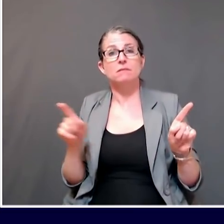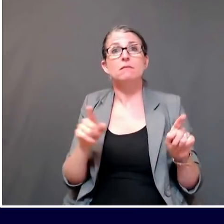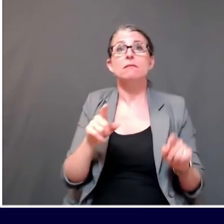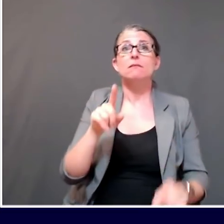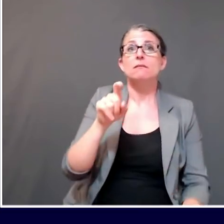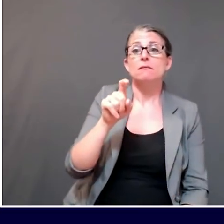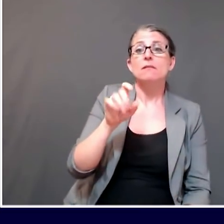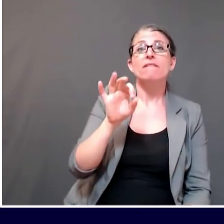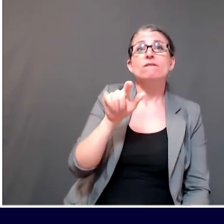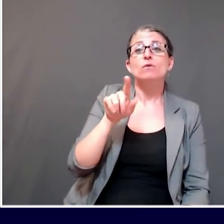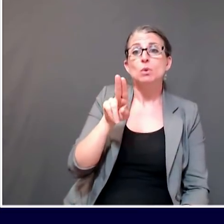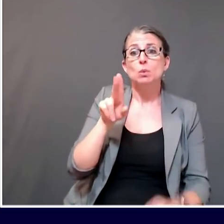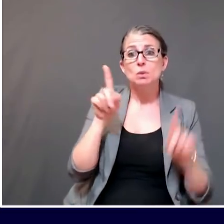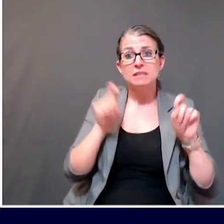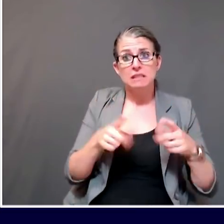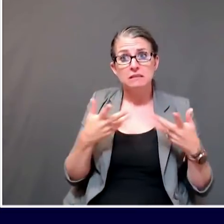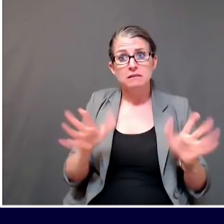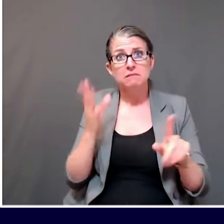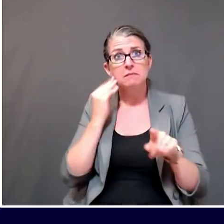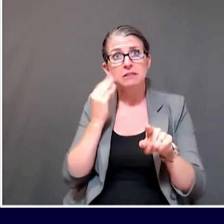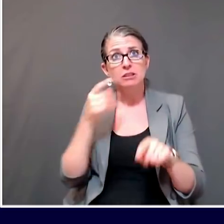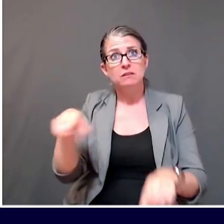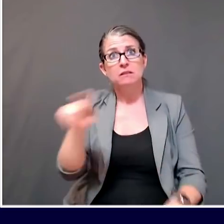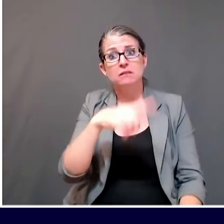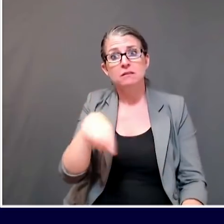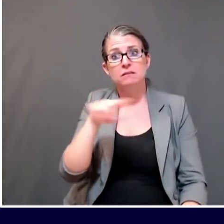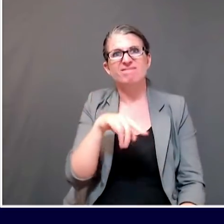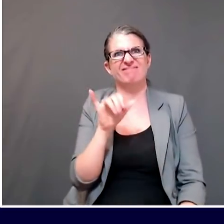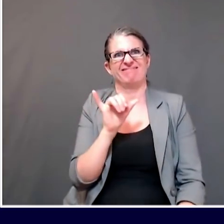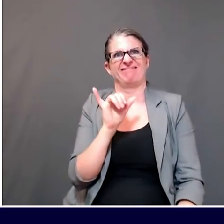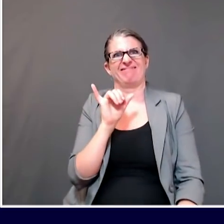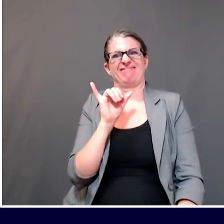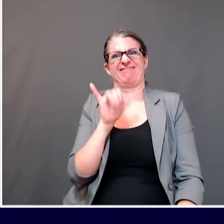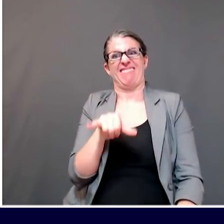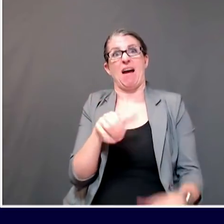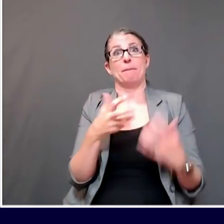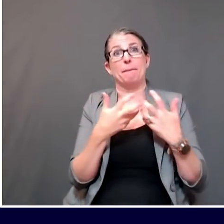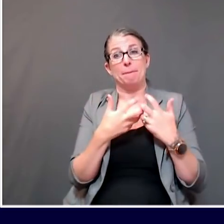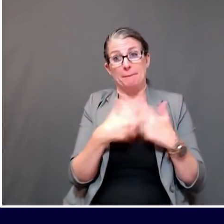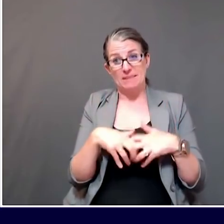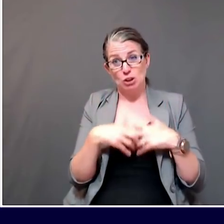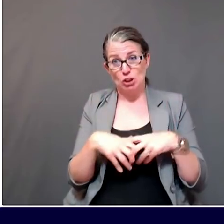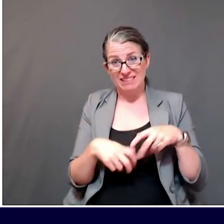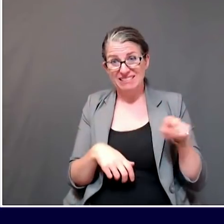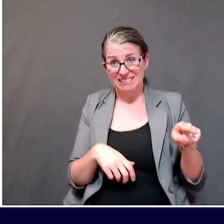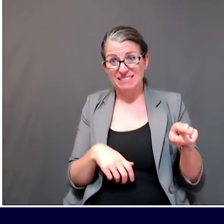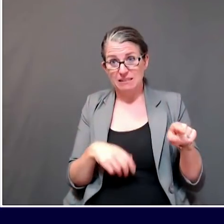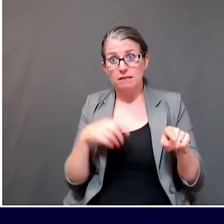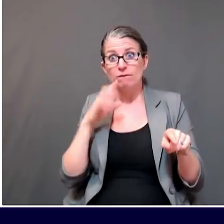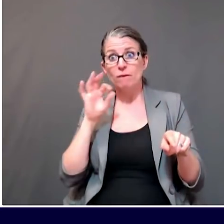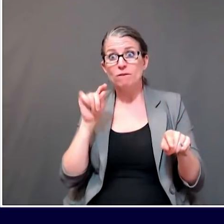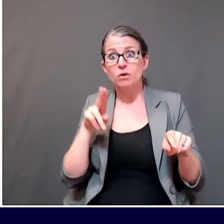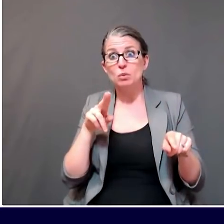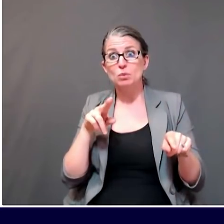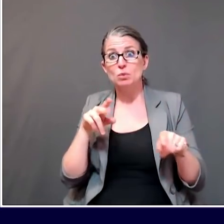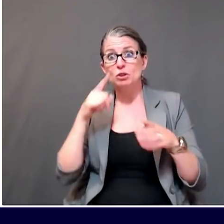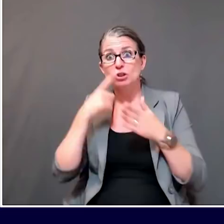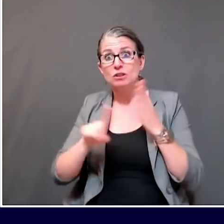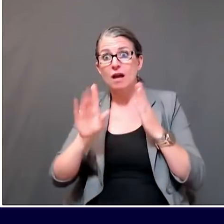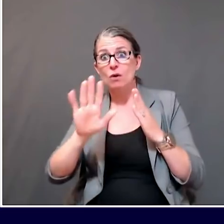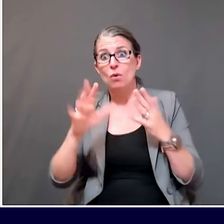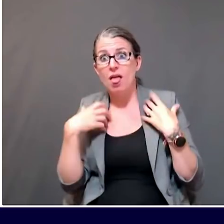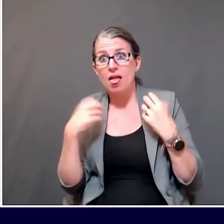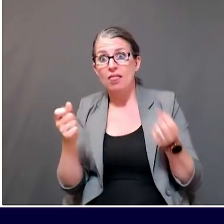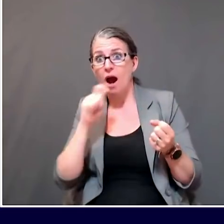test, those are often done by this antigen variety. It's a common way of doing testing for viral diseases because it